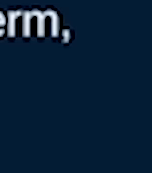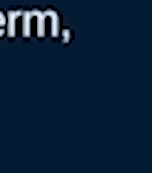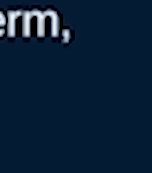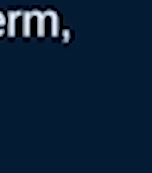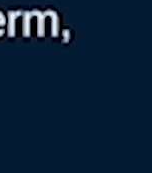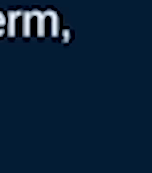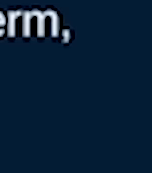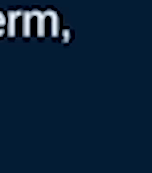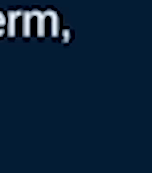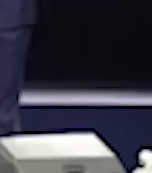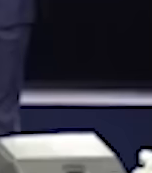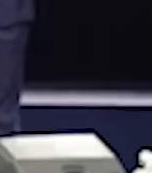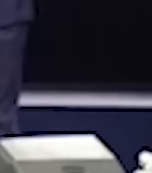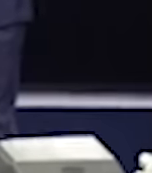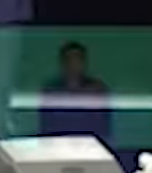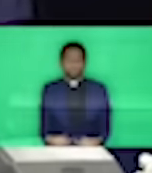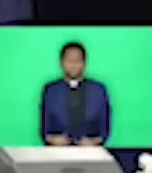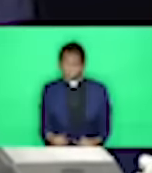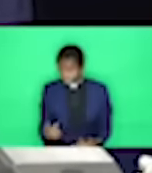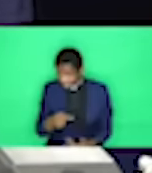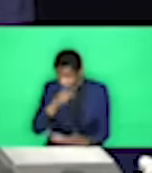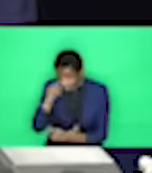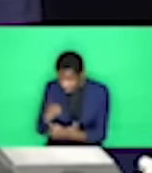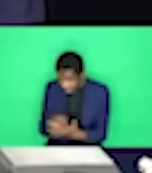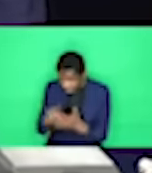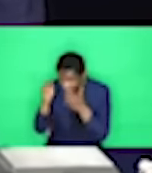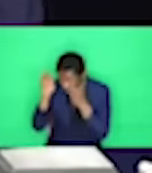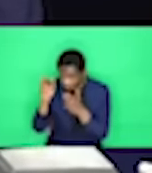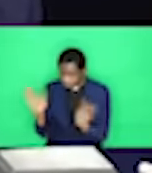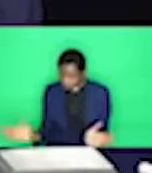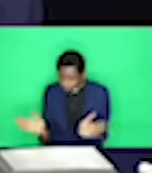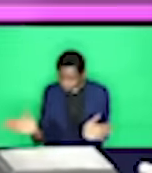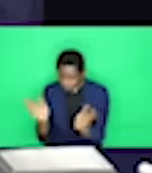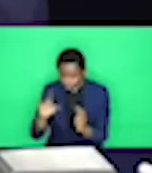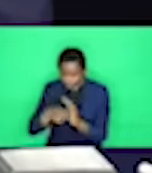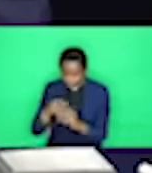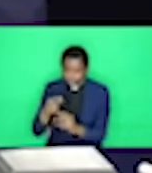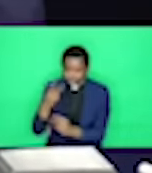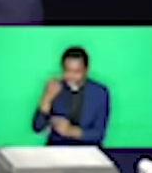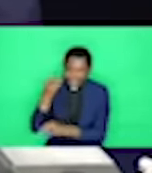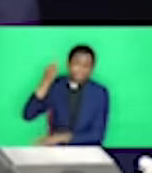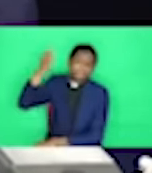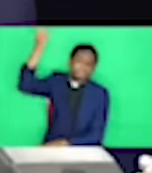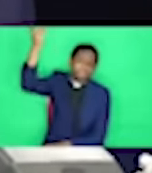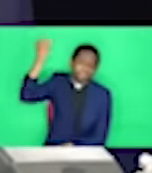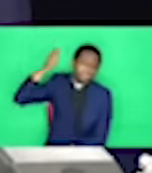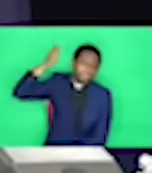this perceptive on time motivated them to be far-sighted.